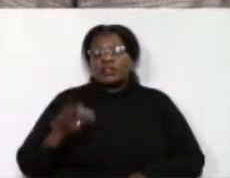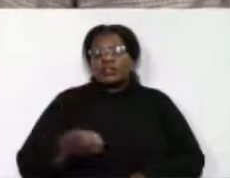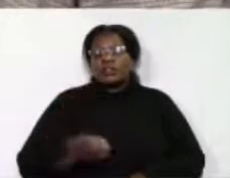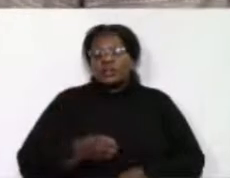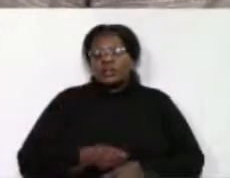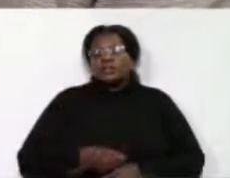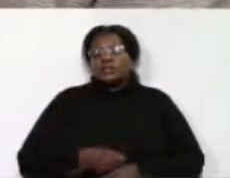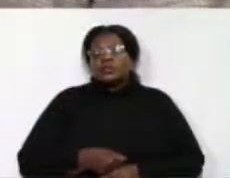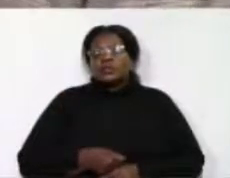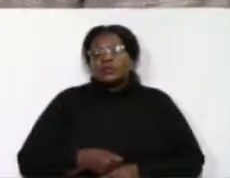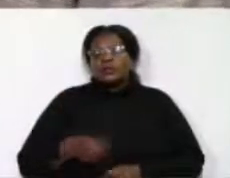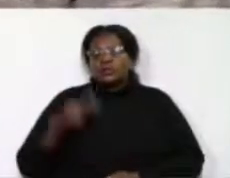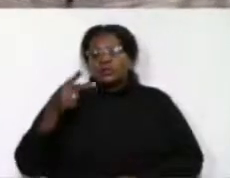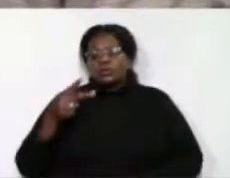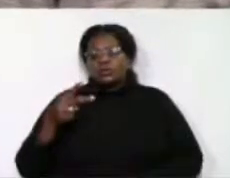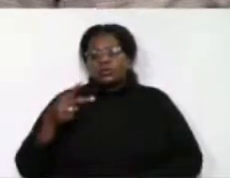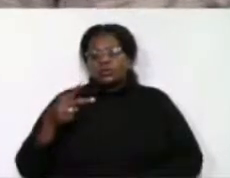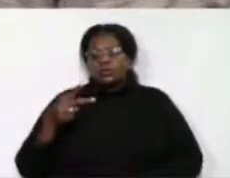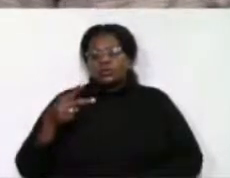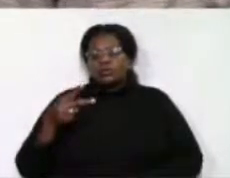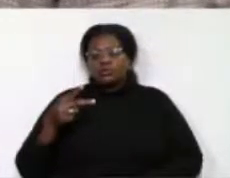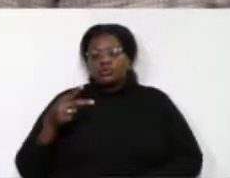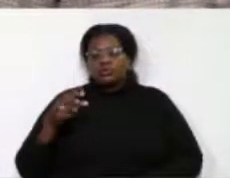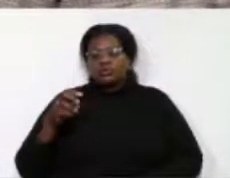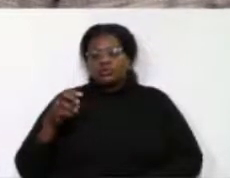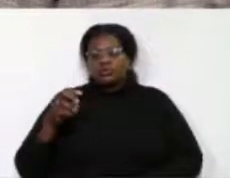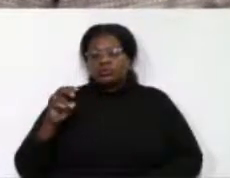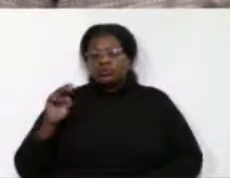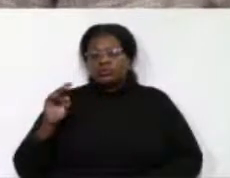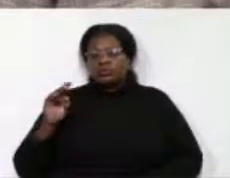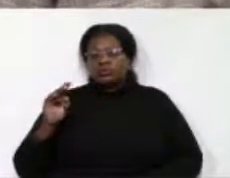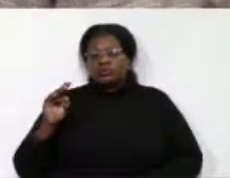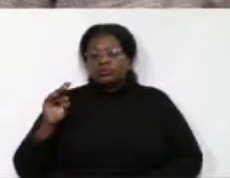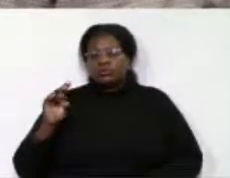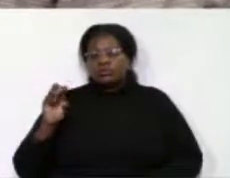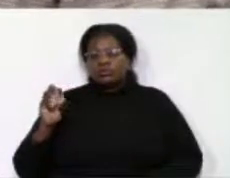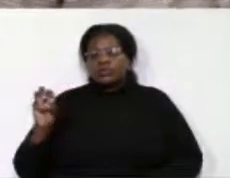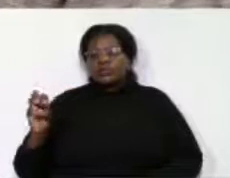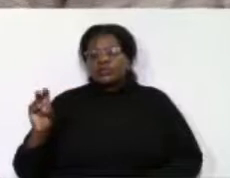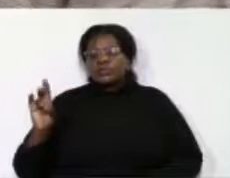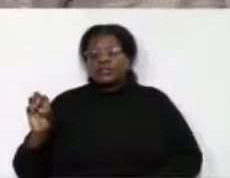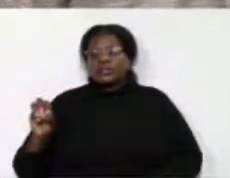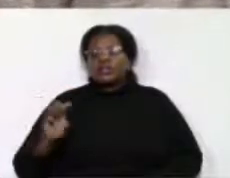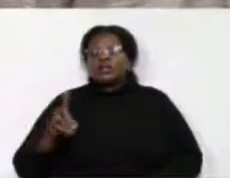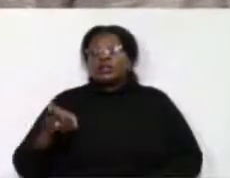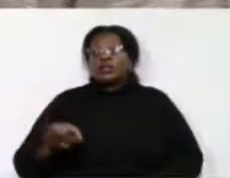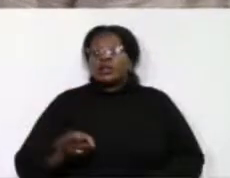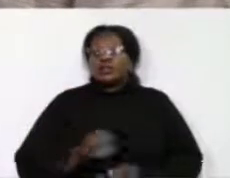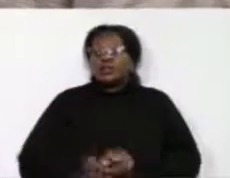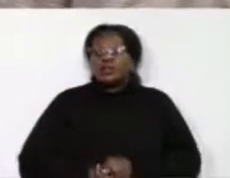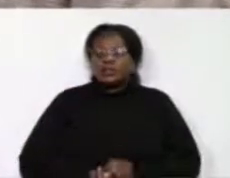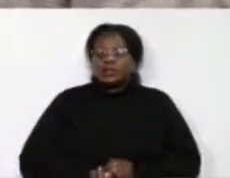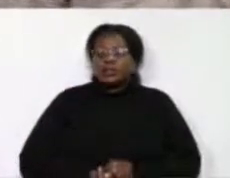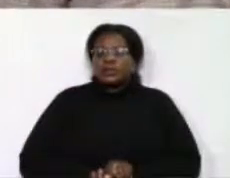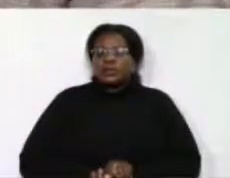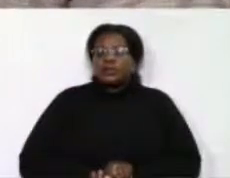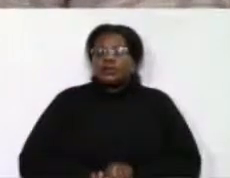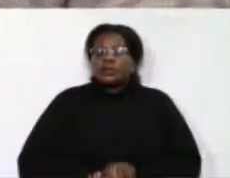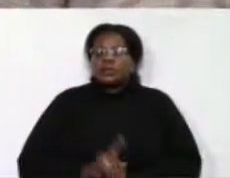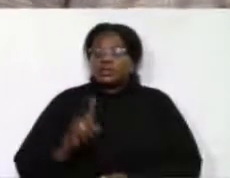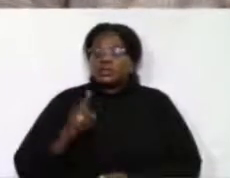you're 227,000 out of in the red with your cash flow. So that's why I wrote oops